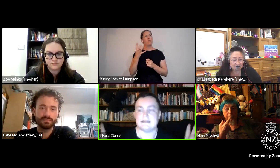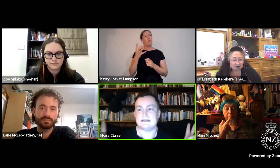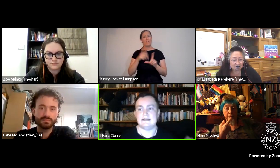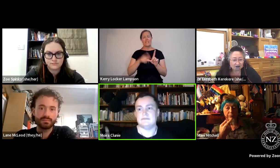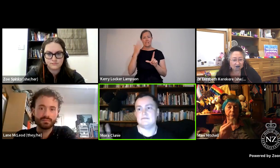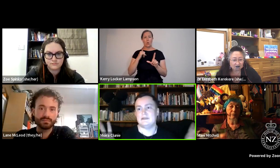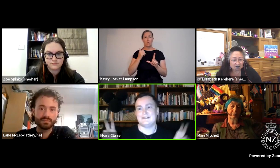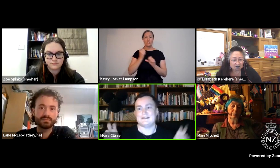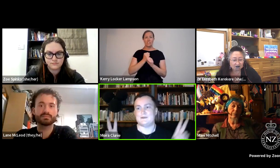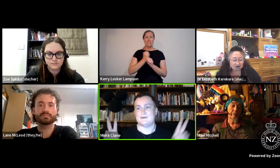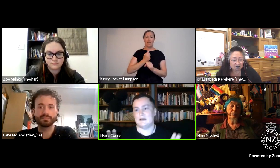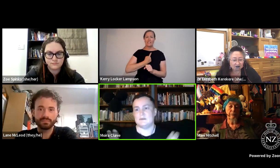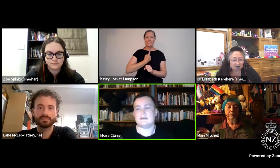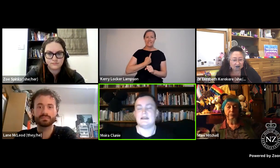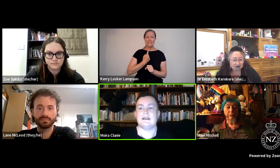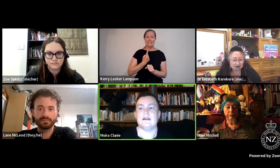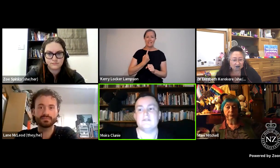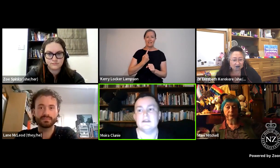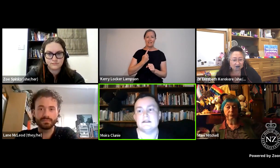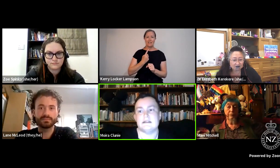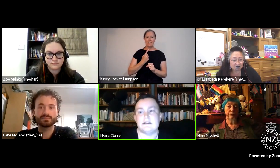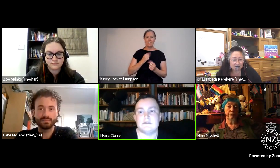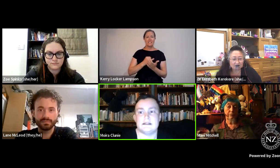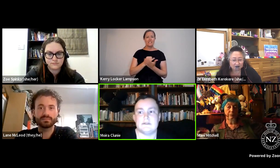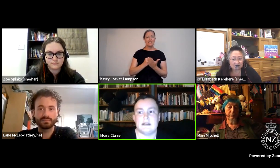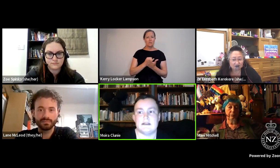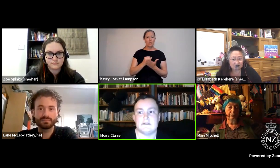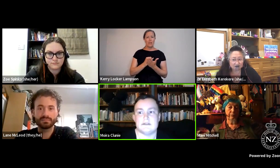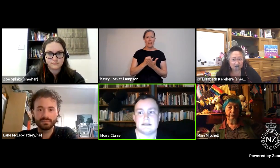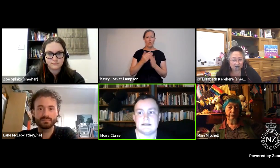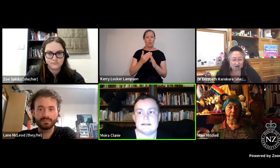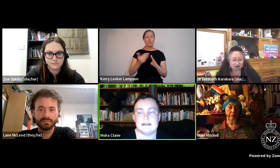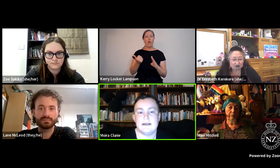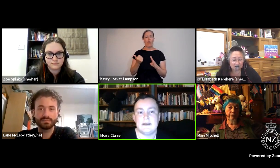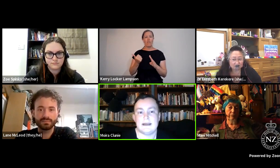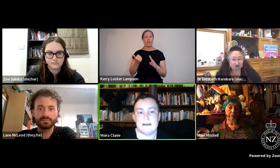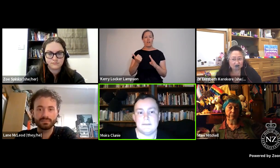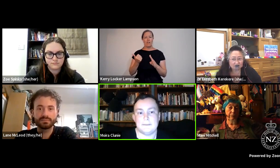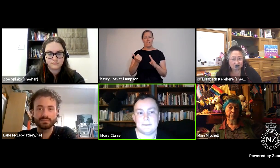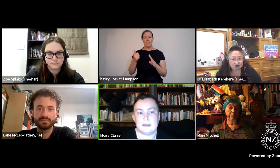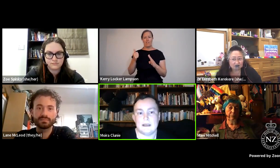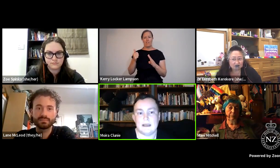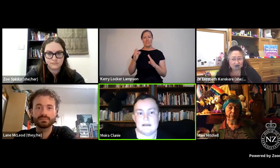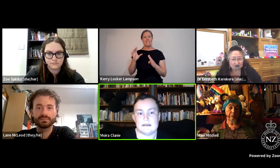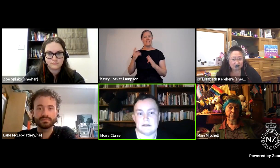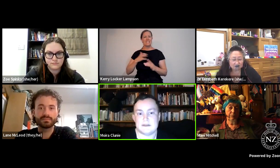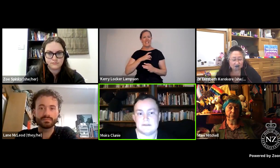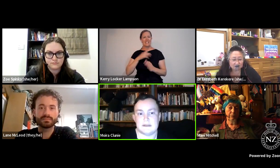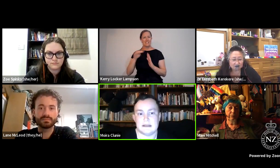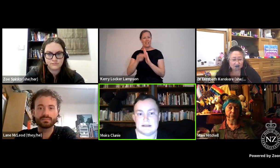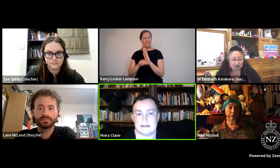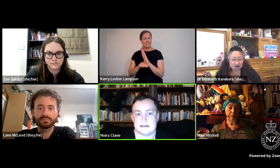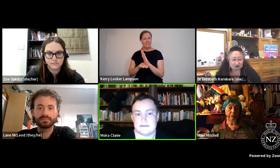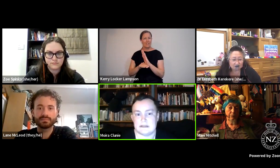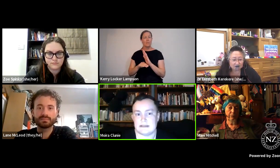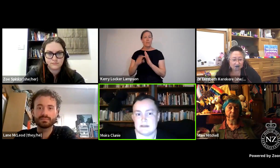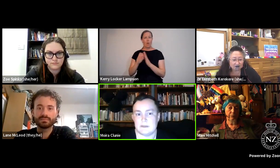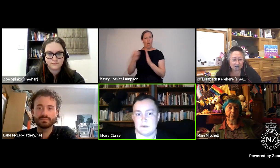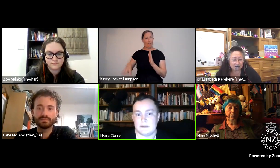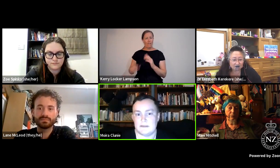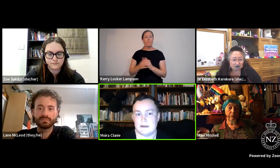gender identity disorder was taken out of the International Classification of Diseases. And in terms of the understandings